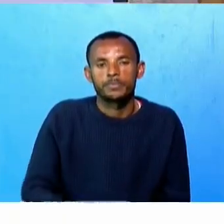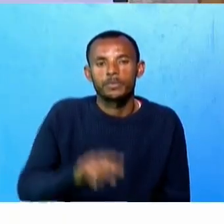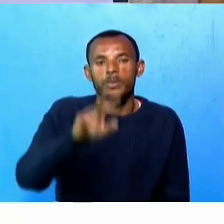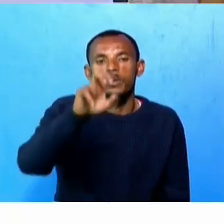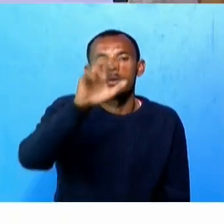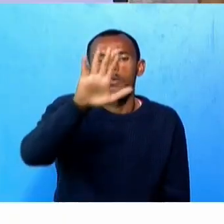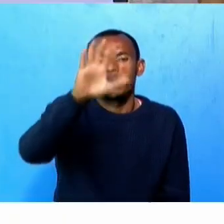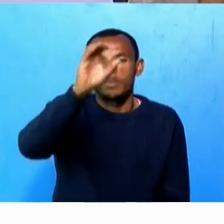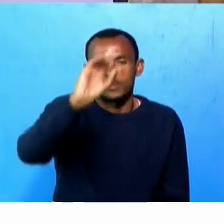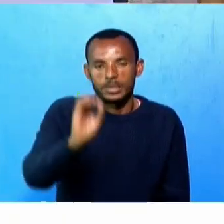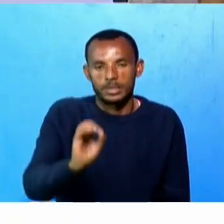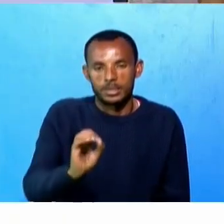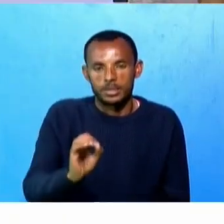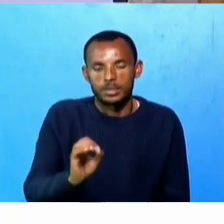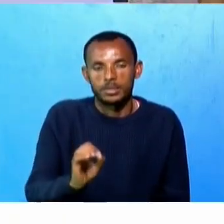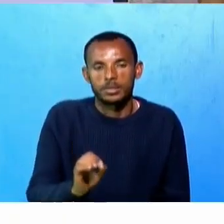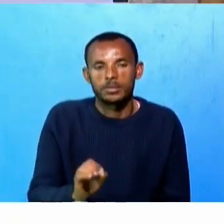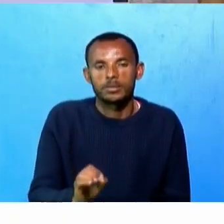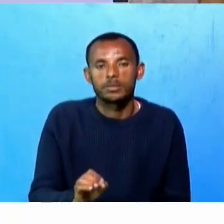25%